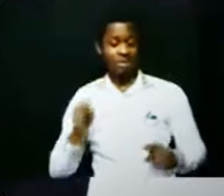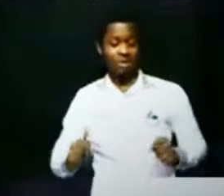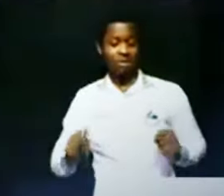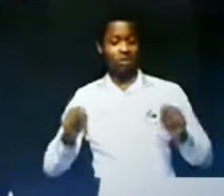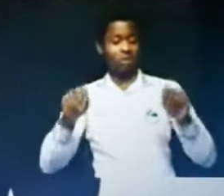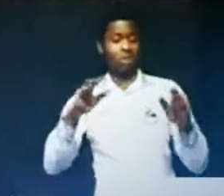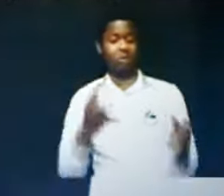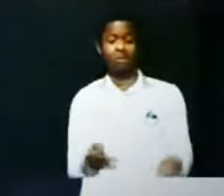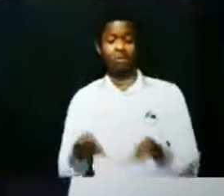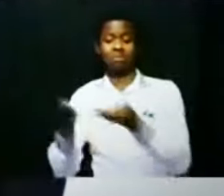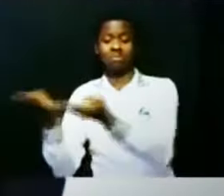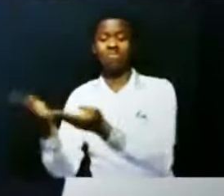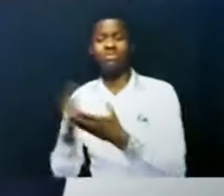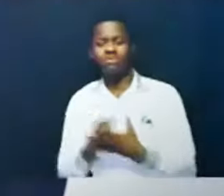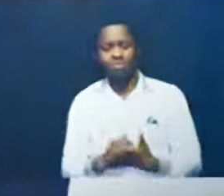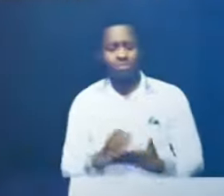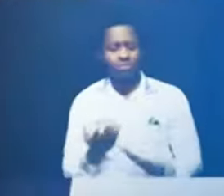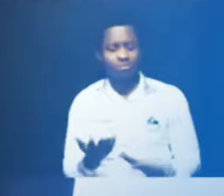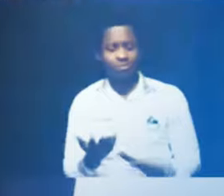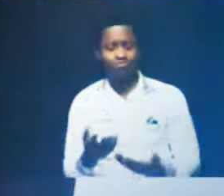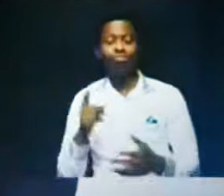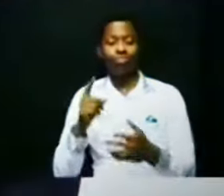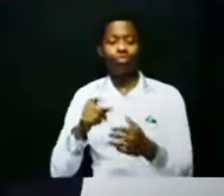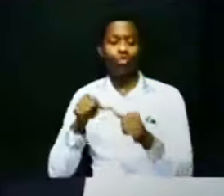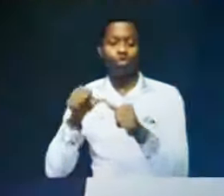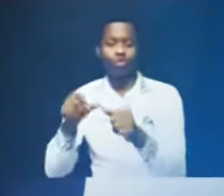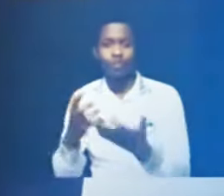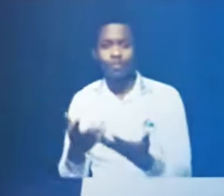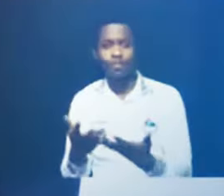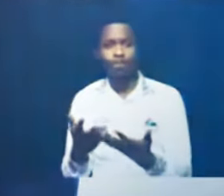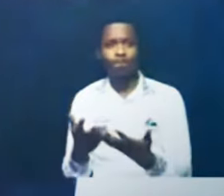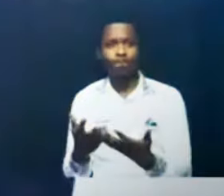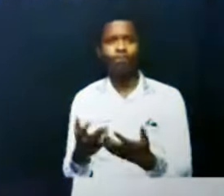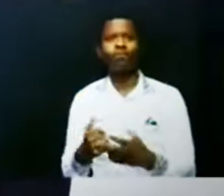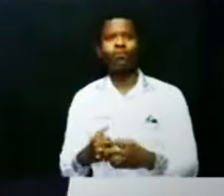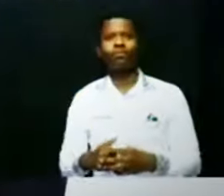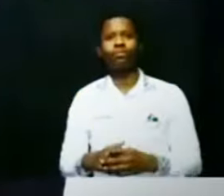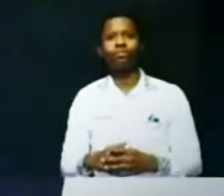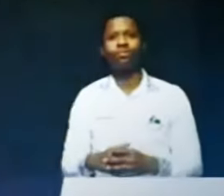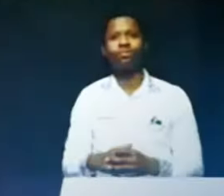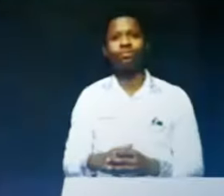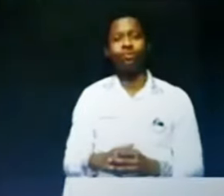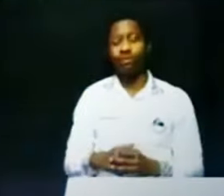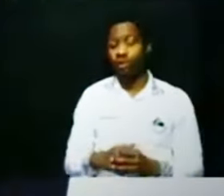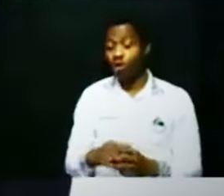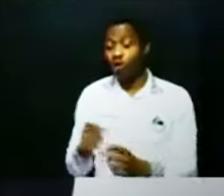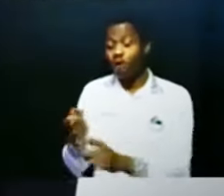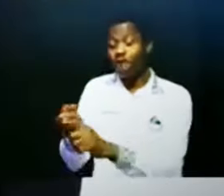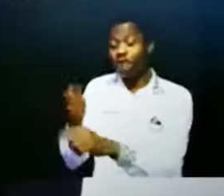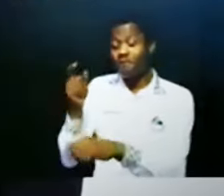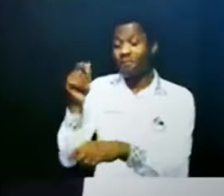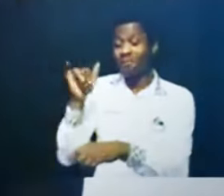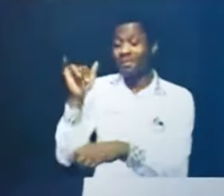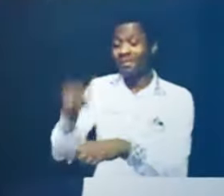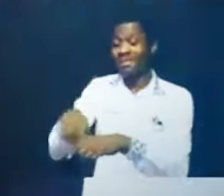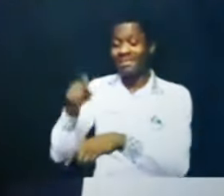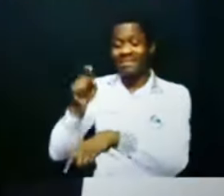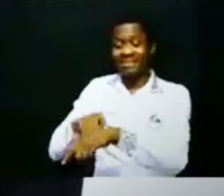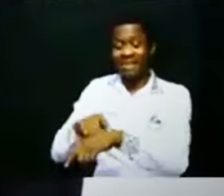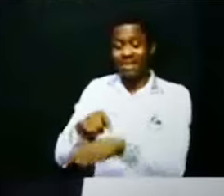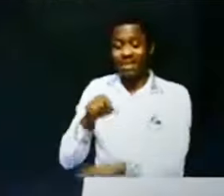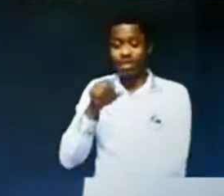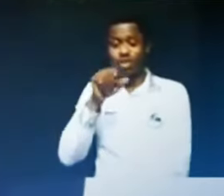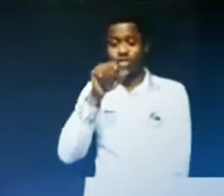The next verse is a big one. And from that time on, Saul kept